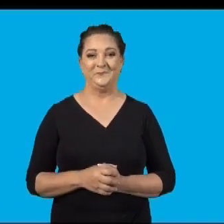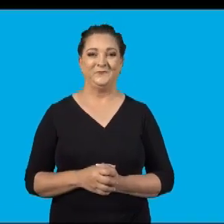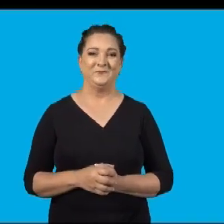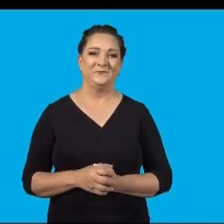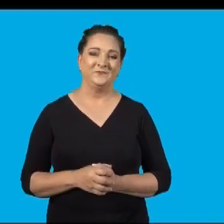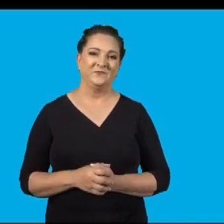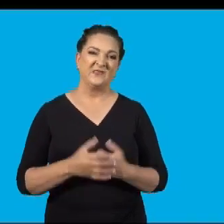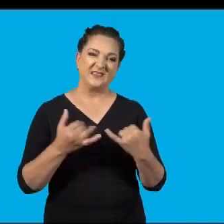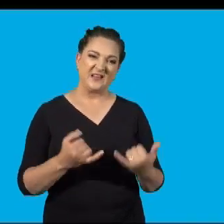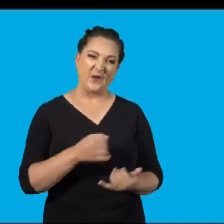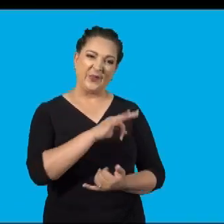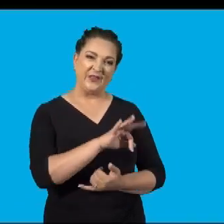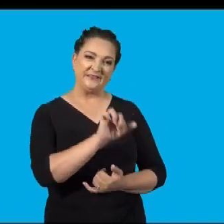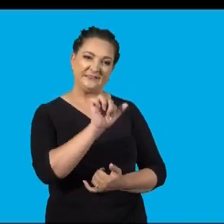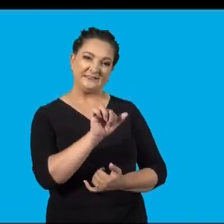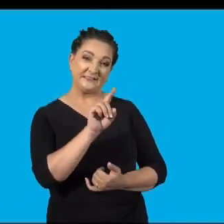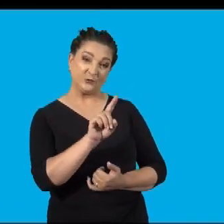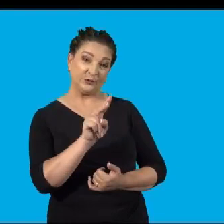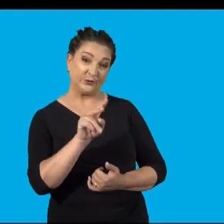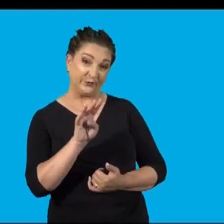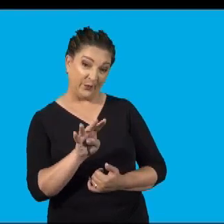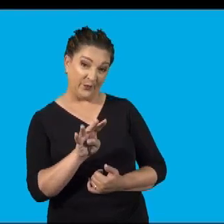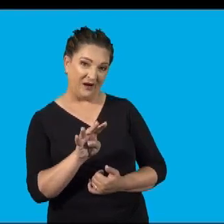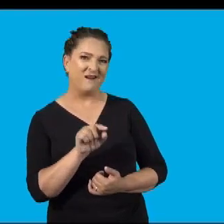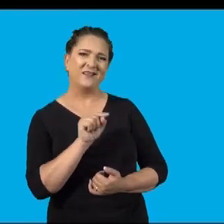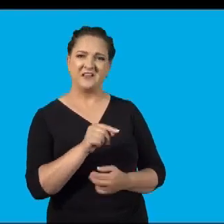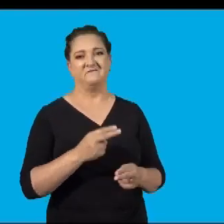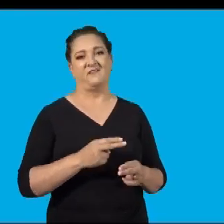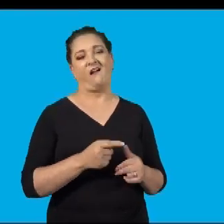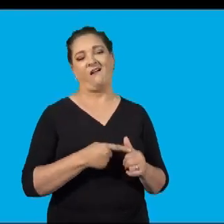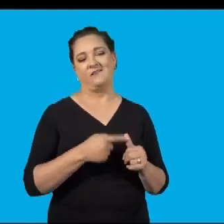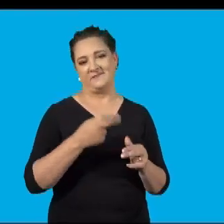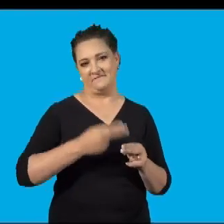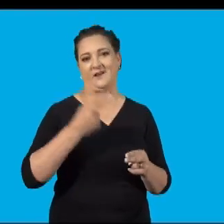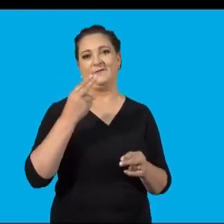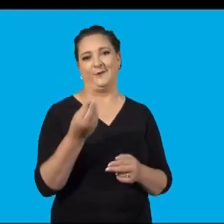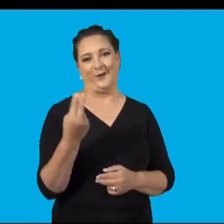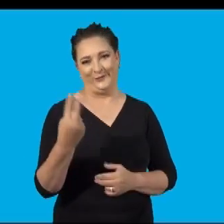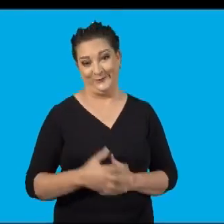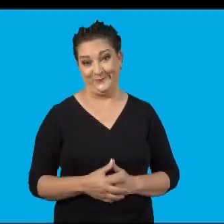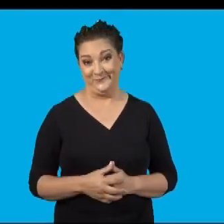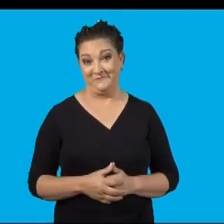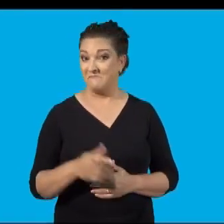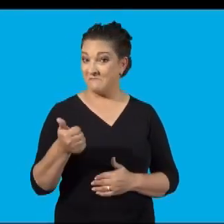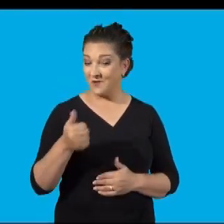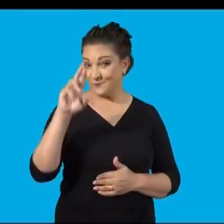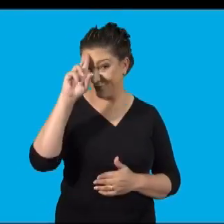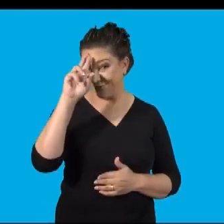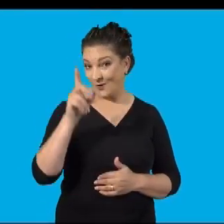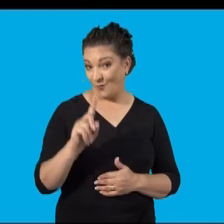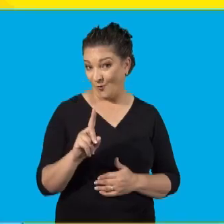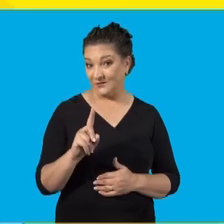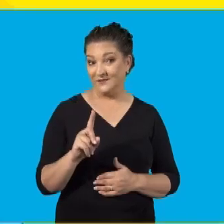36,124. So after getting your 36,124, that becomes your final answer for number 2. And you're